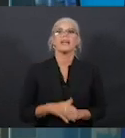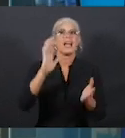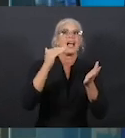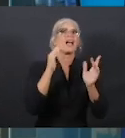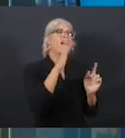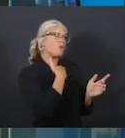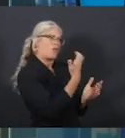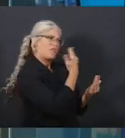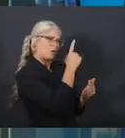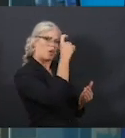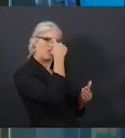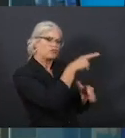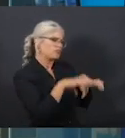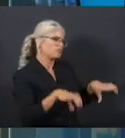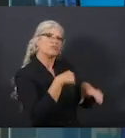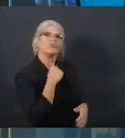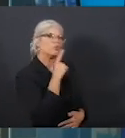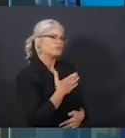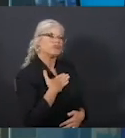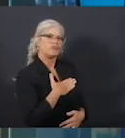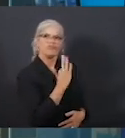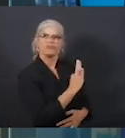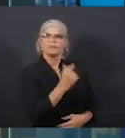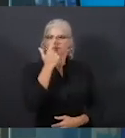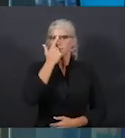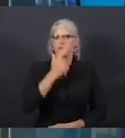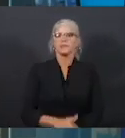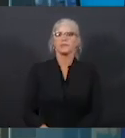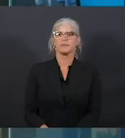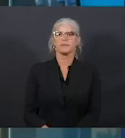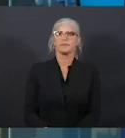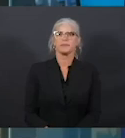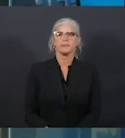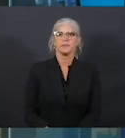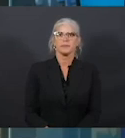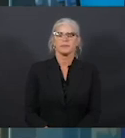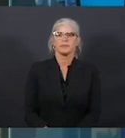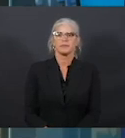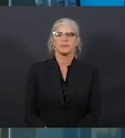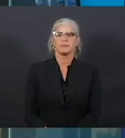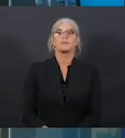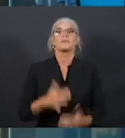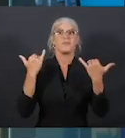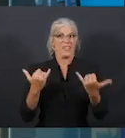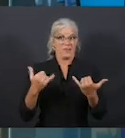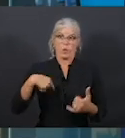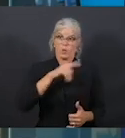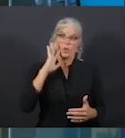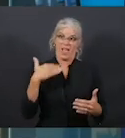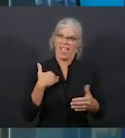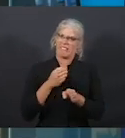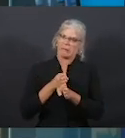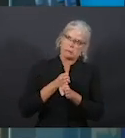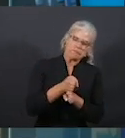So we're going to have a major event. We